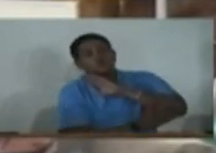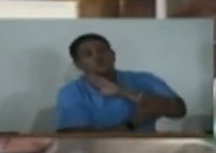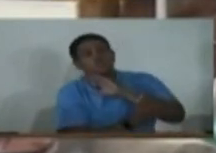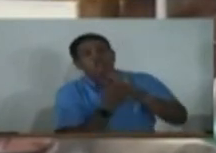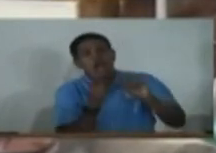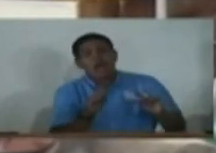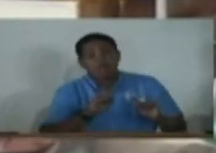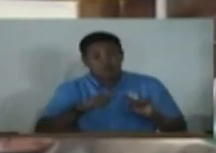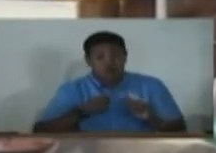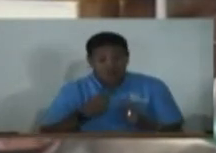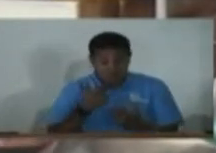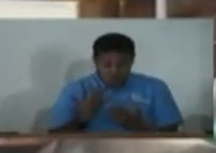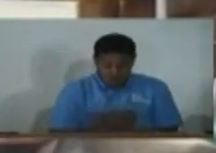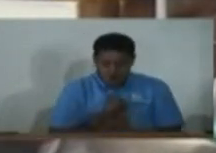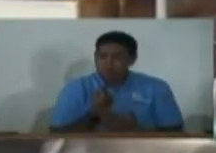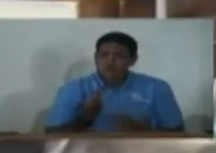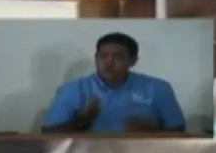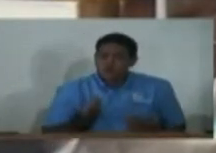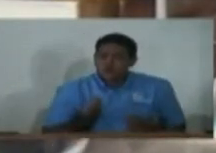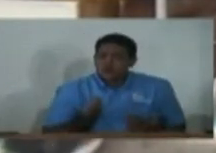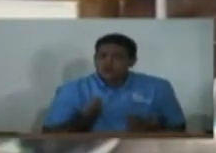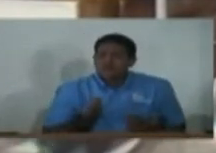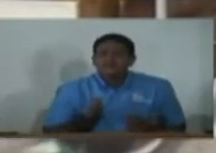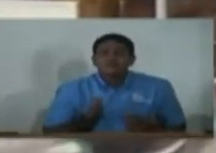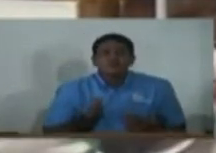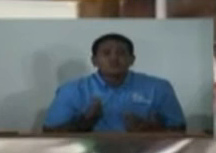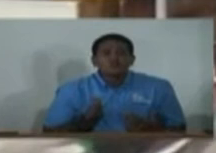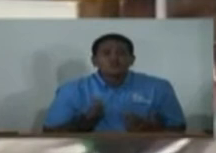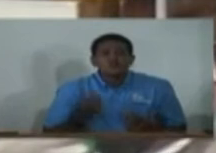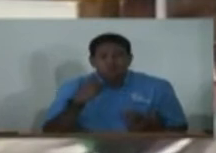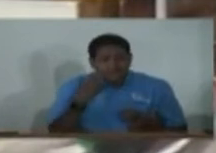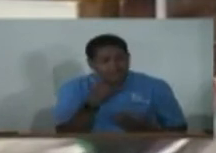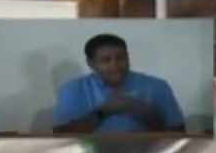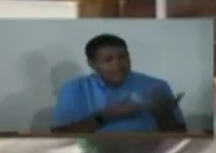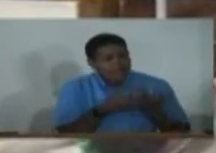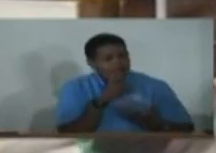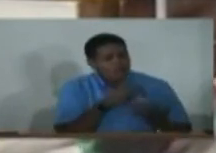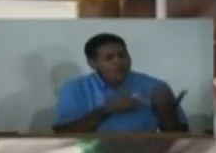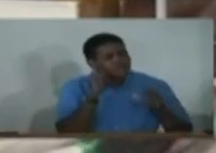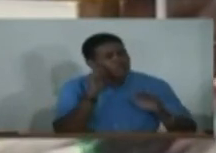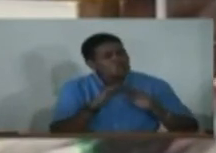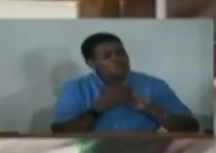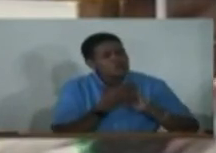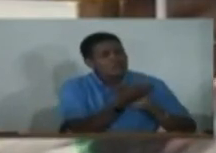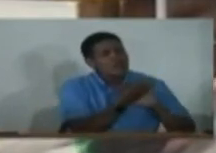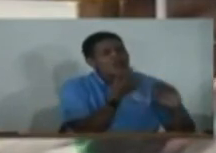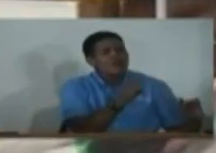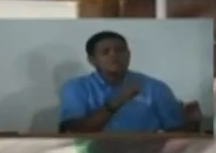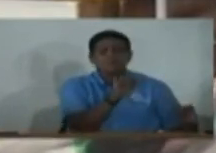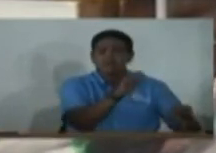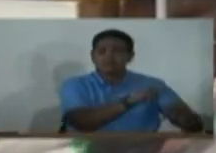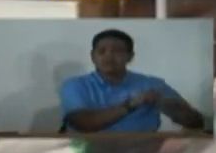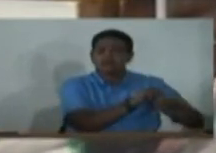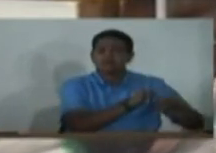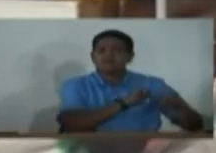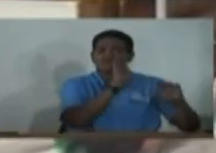had the opportunity, Madam Speaker, to interact on behalf of Jamaica, when at that time I was